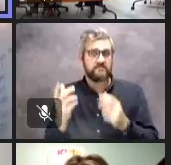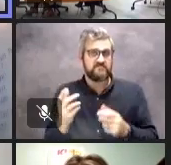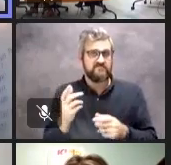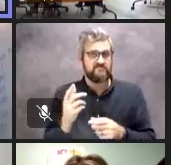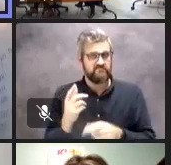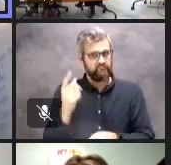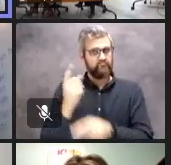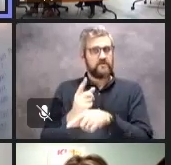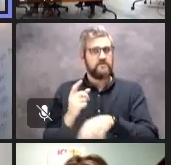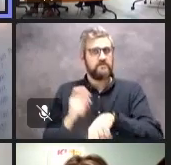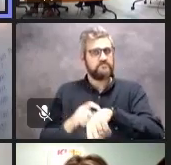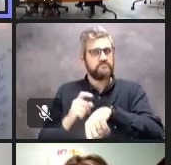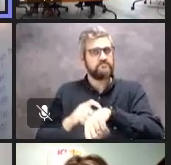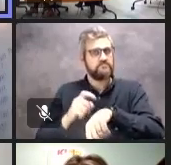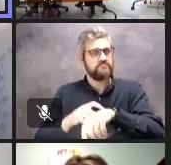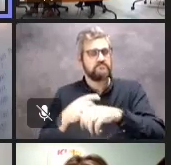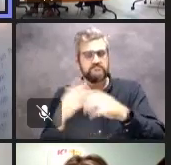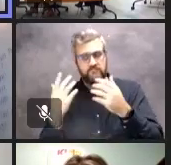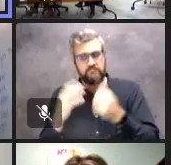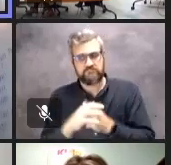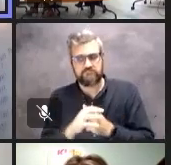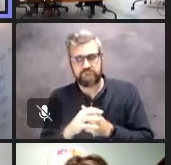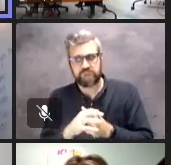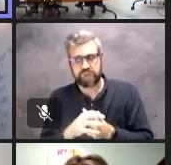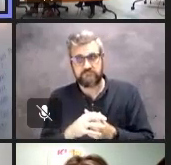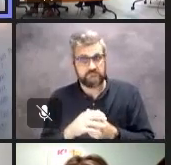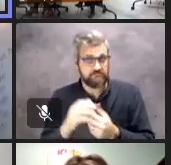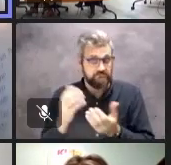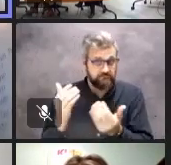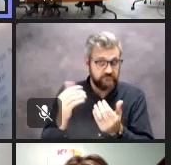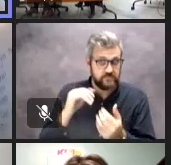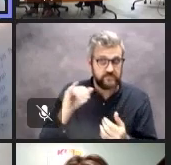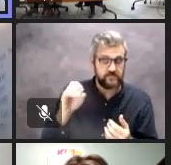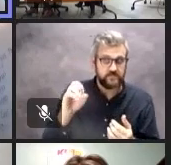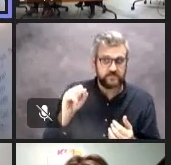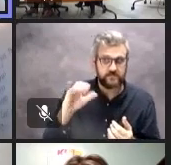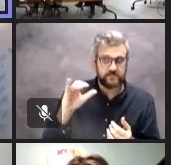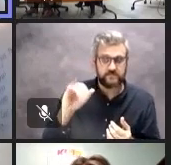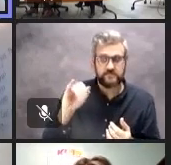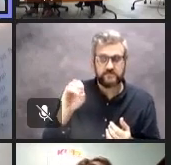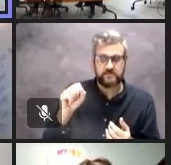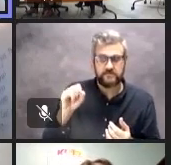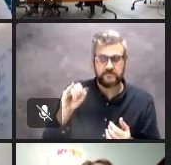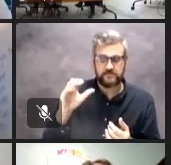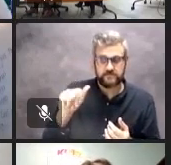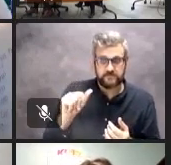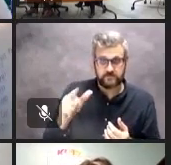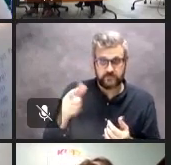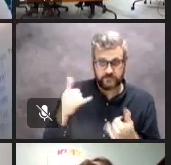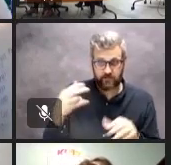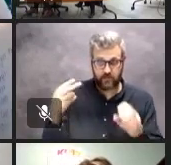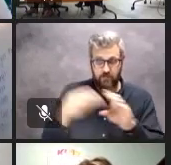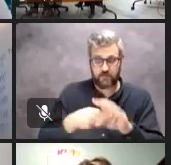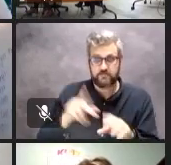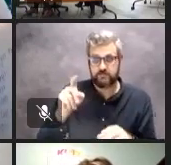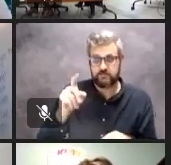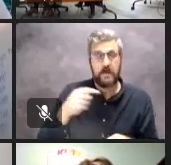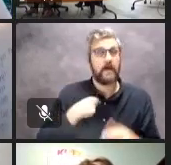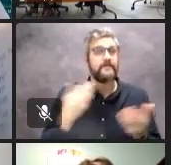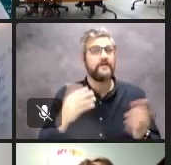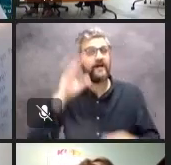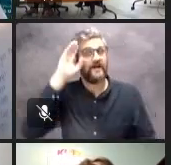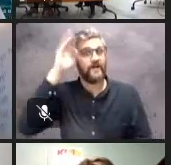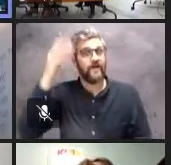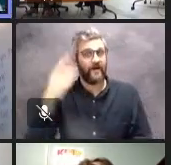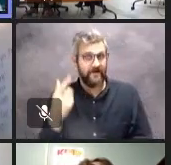just time. So just hearing from Jessica. Are you on, Jessica? I am. Hello.